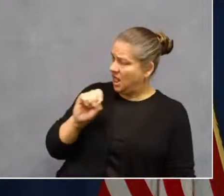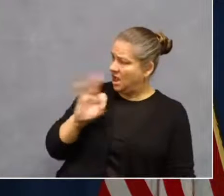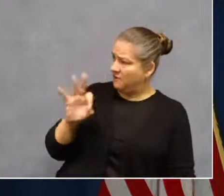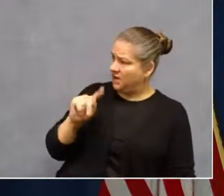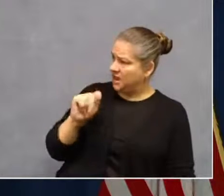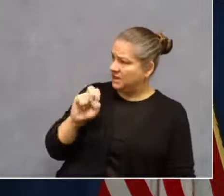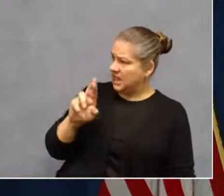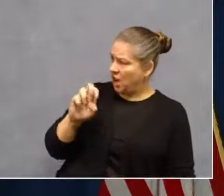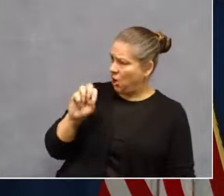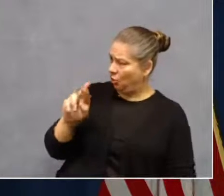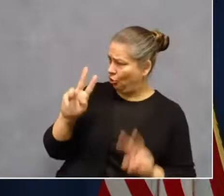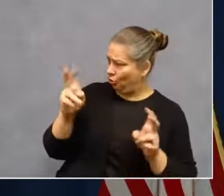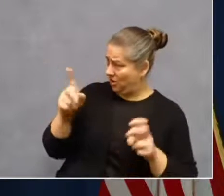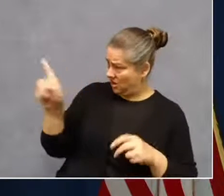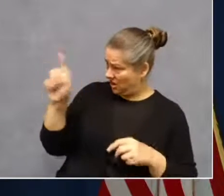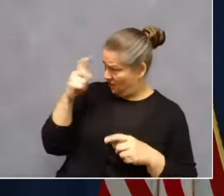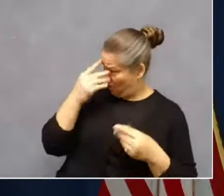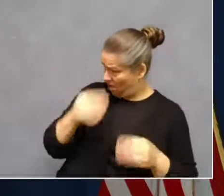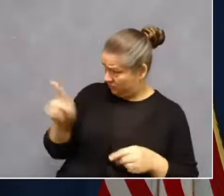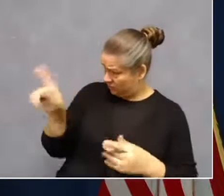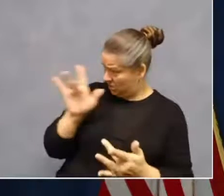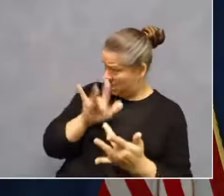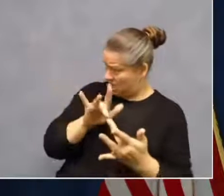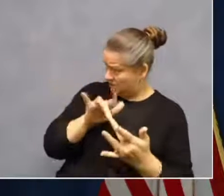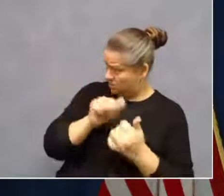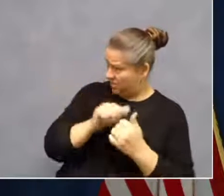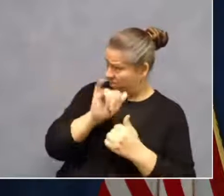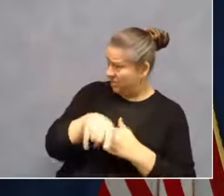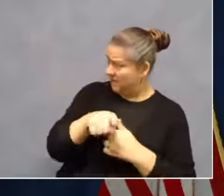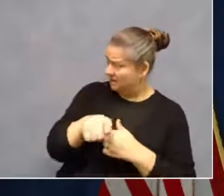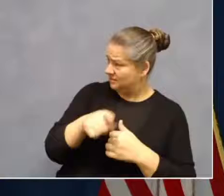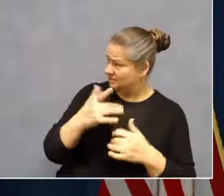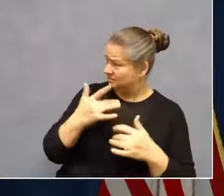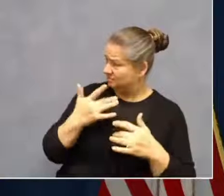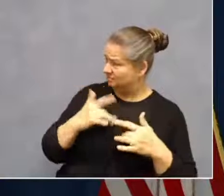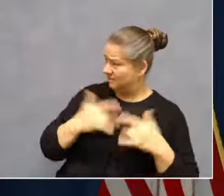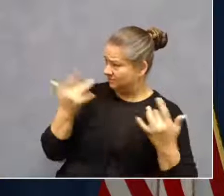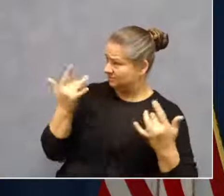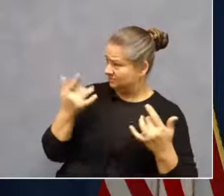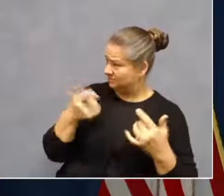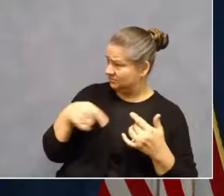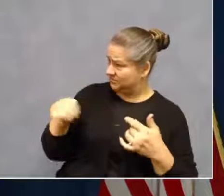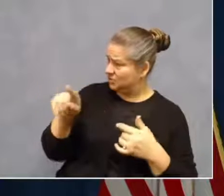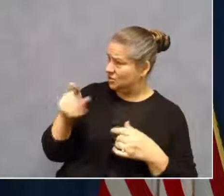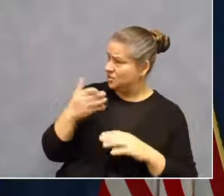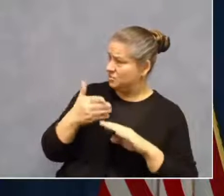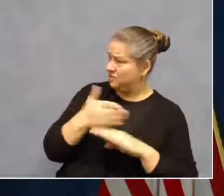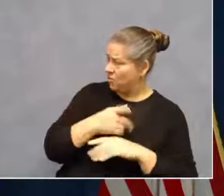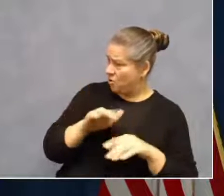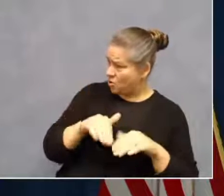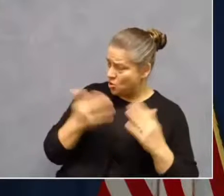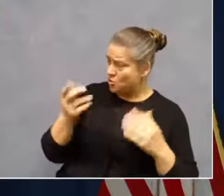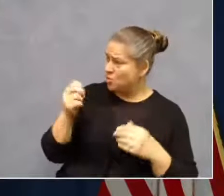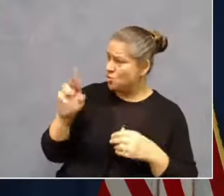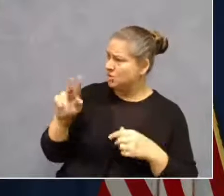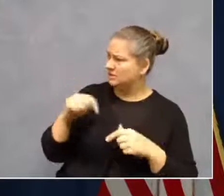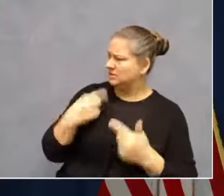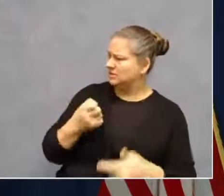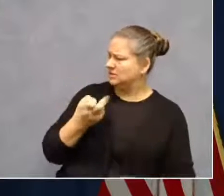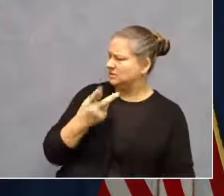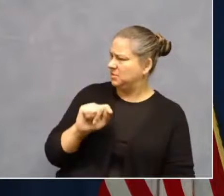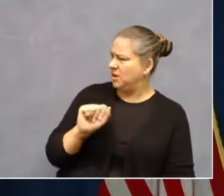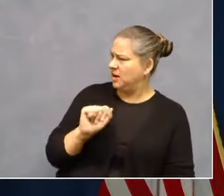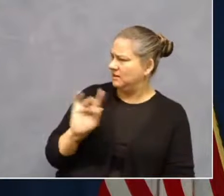from the governor's office has been in contact with the attractions operator either prior to the attraction opening or since September 18th.